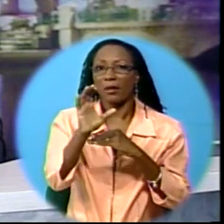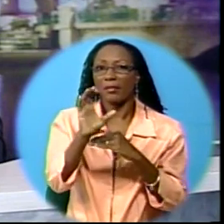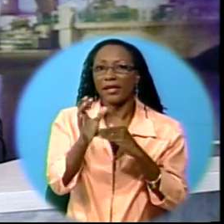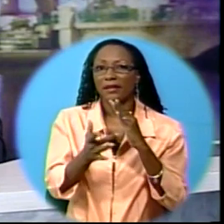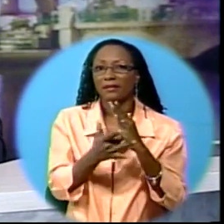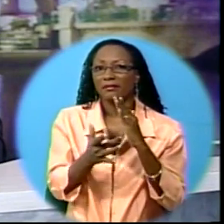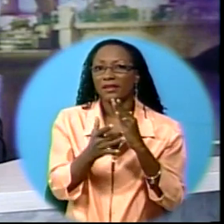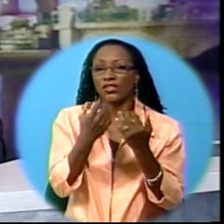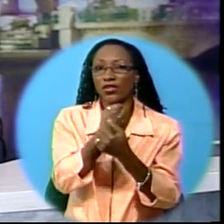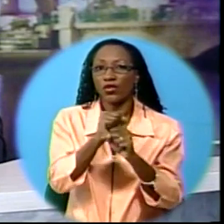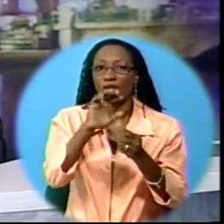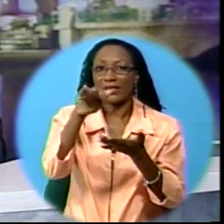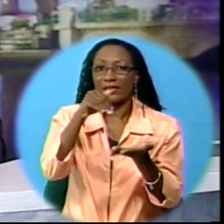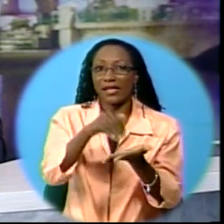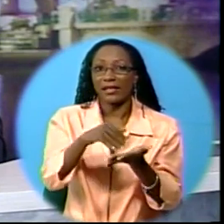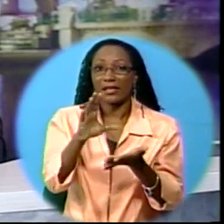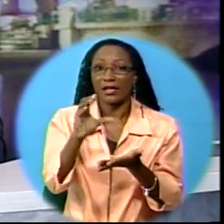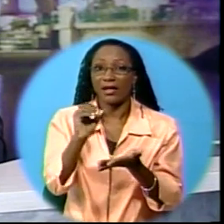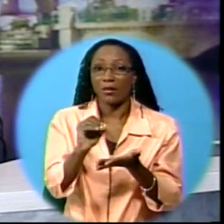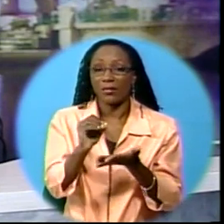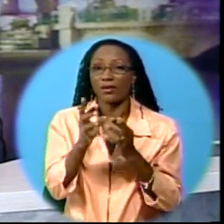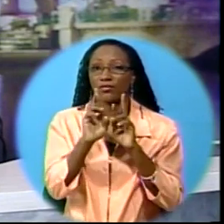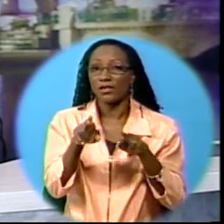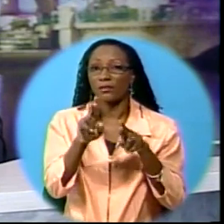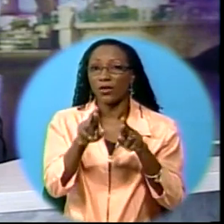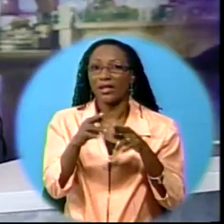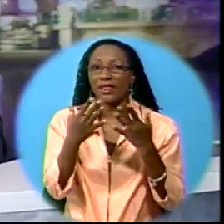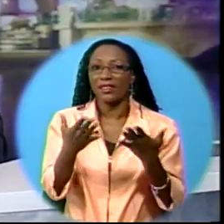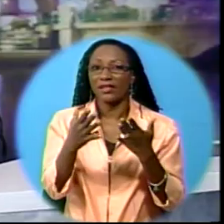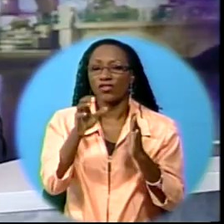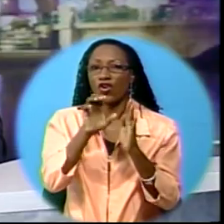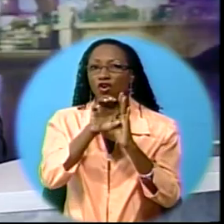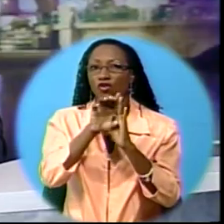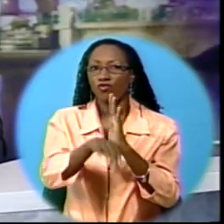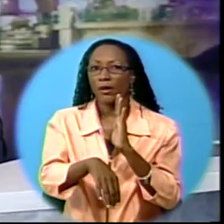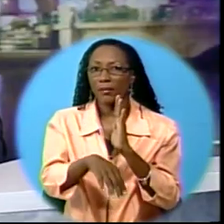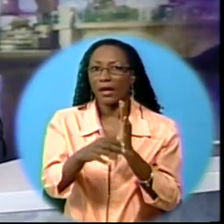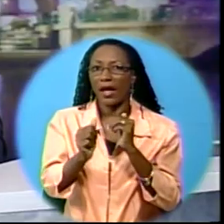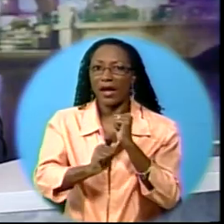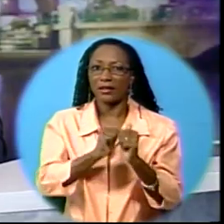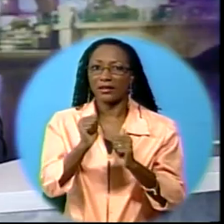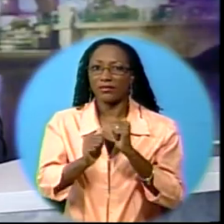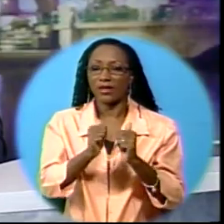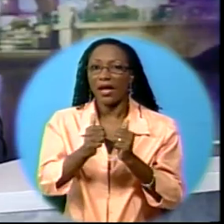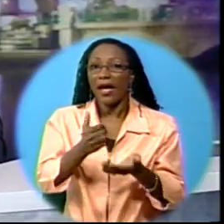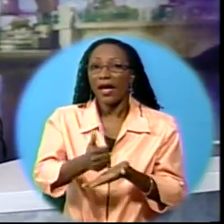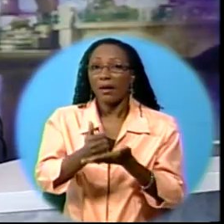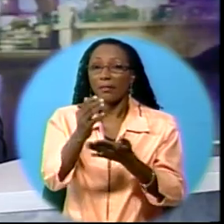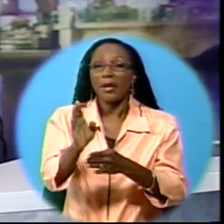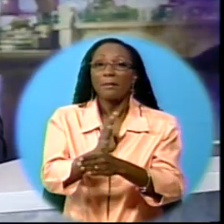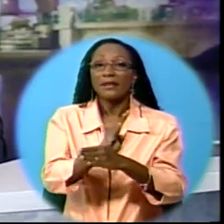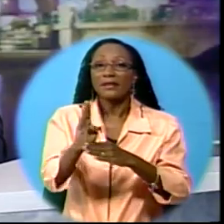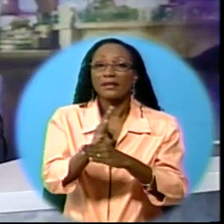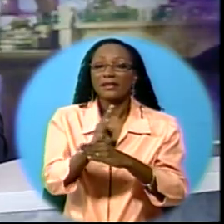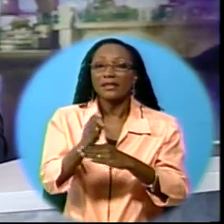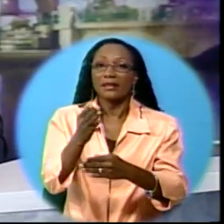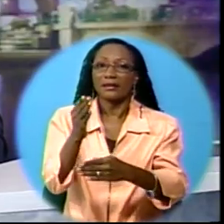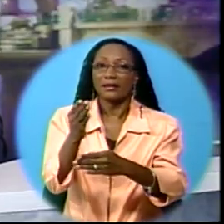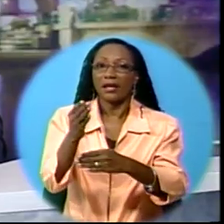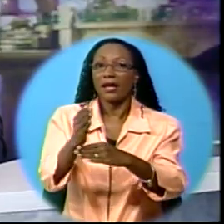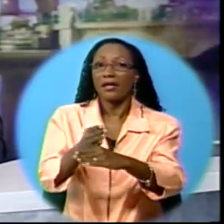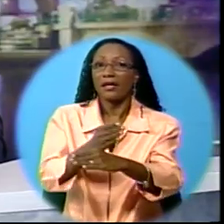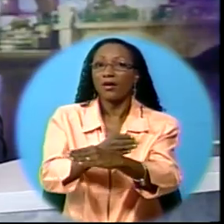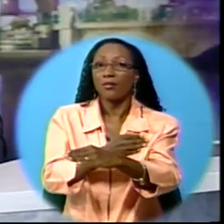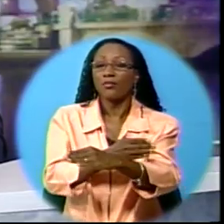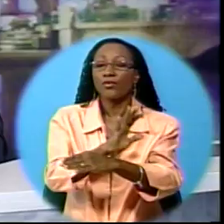the company which has been responding to this type of criminal activity, helping businesses beef up their defenses in this regard. Speaking